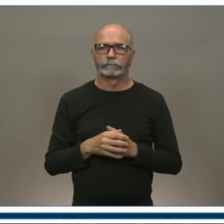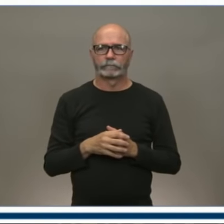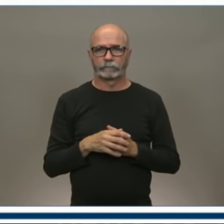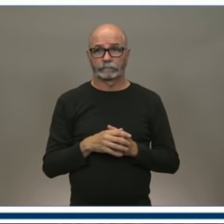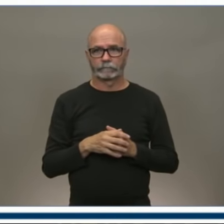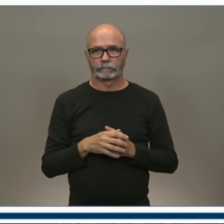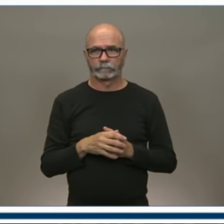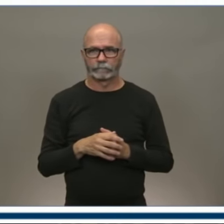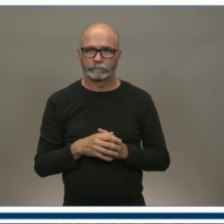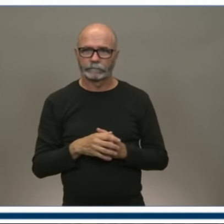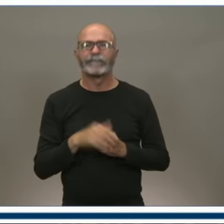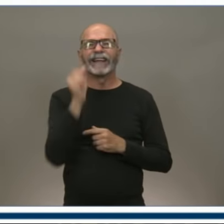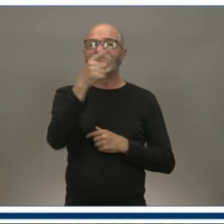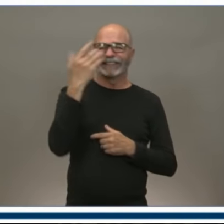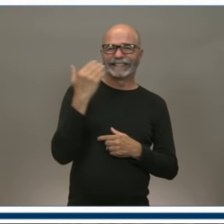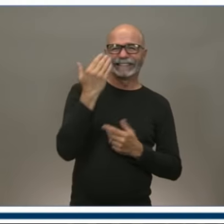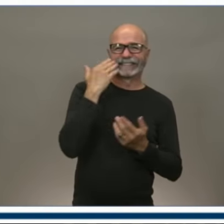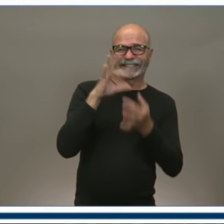month now. I'm just curious